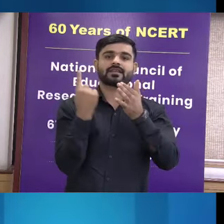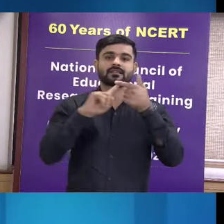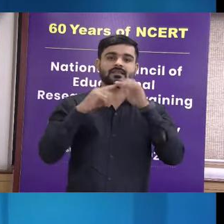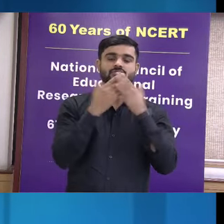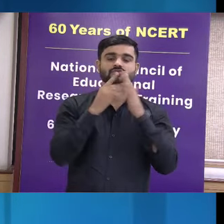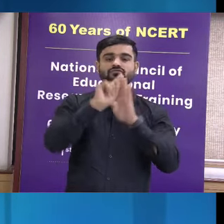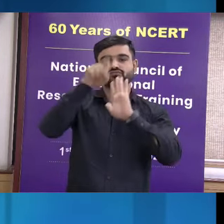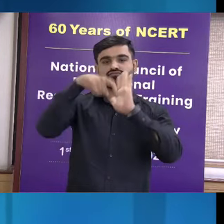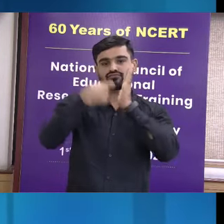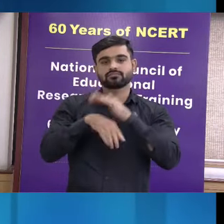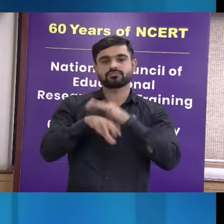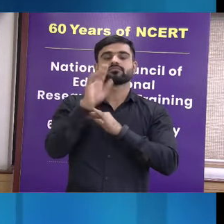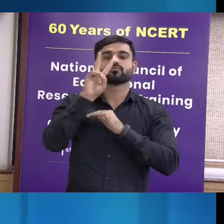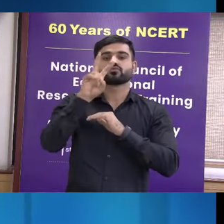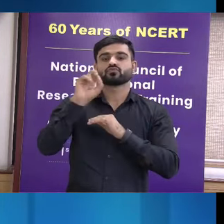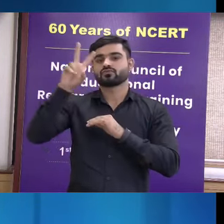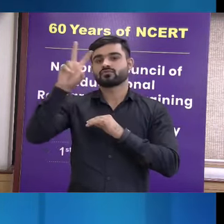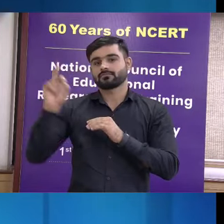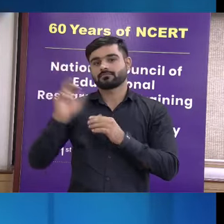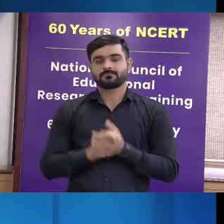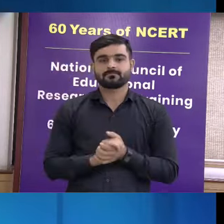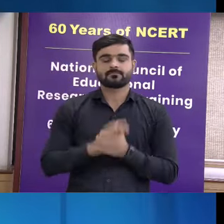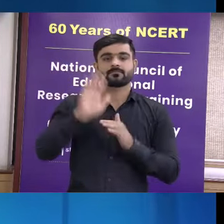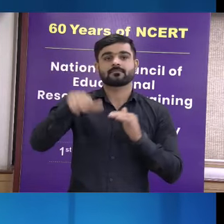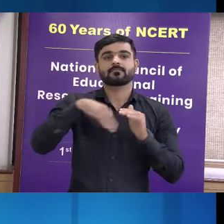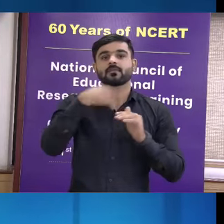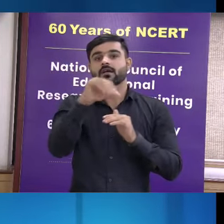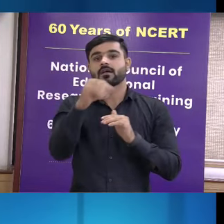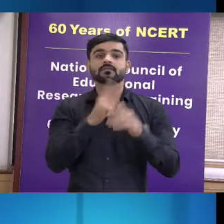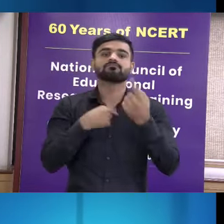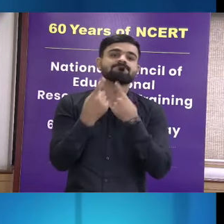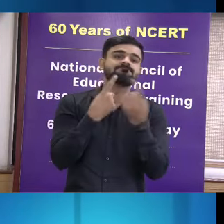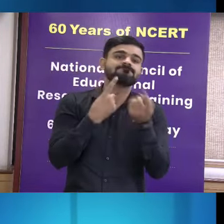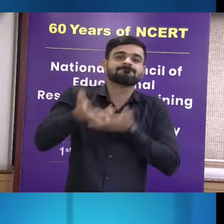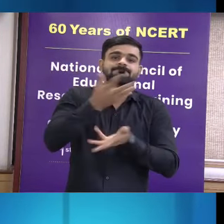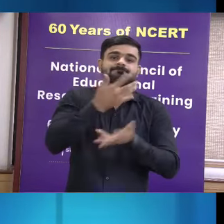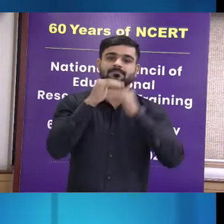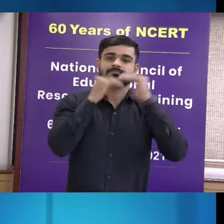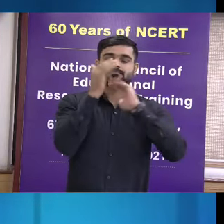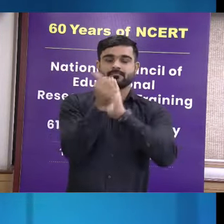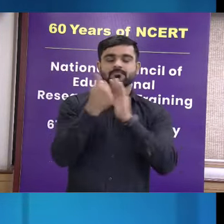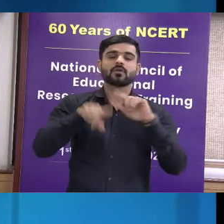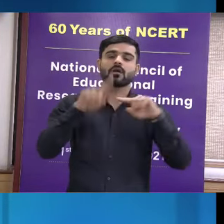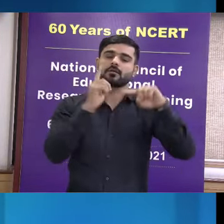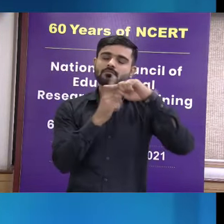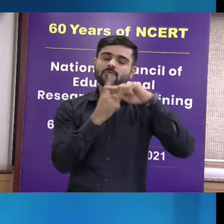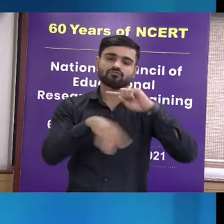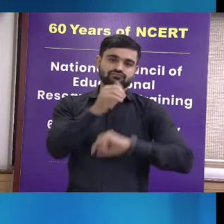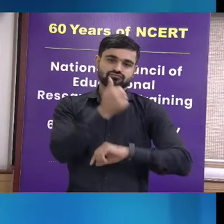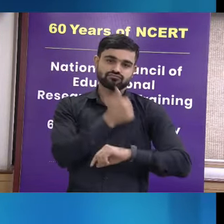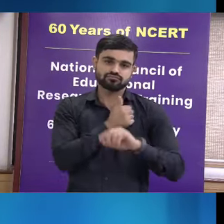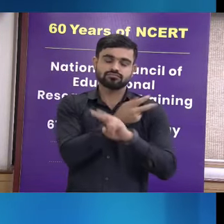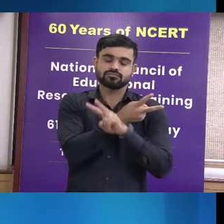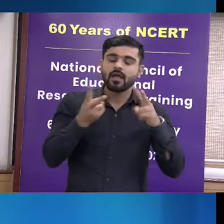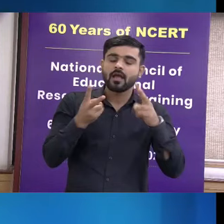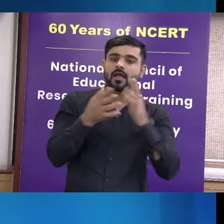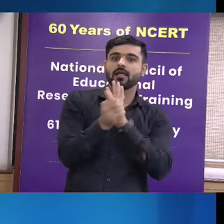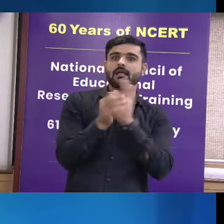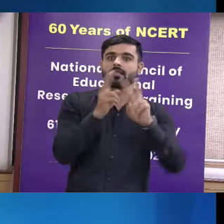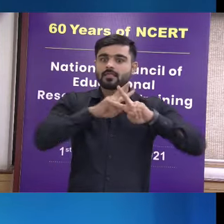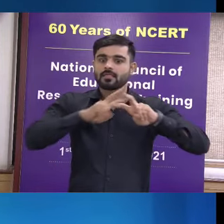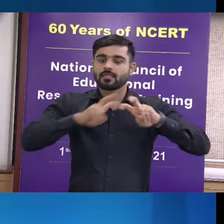Education Policy 2020, under which he talked about developing skills, positive attitude, resilience to